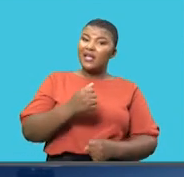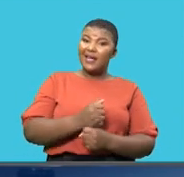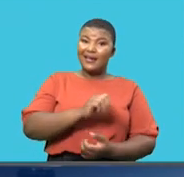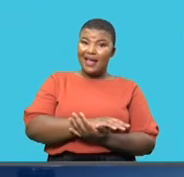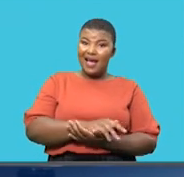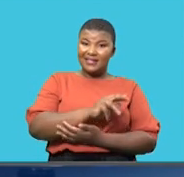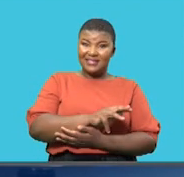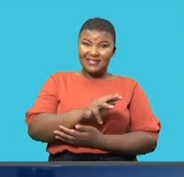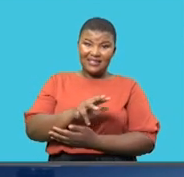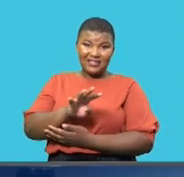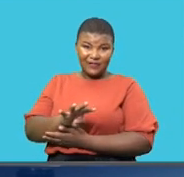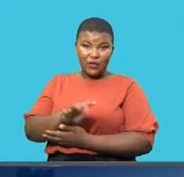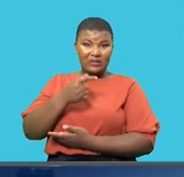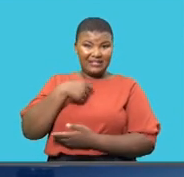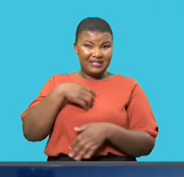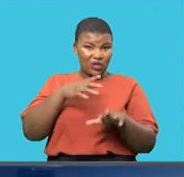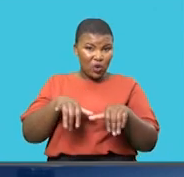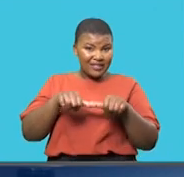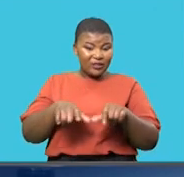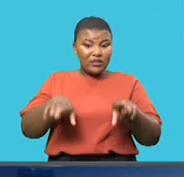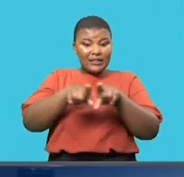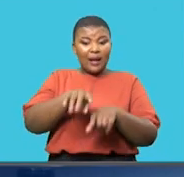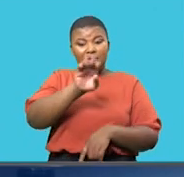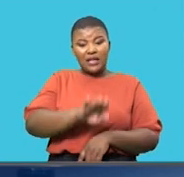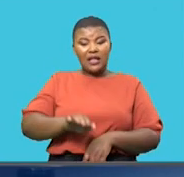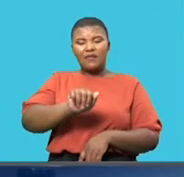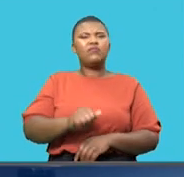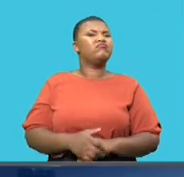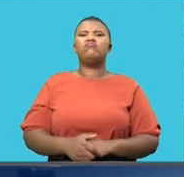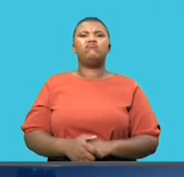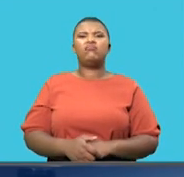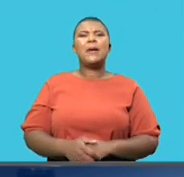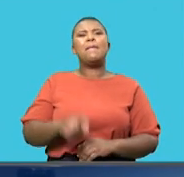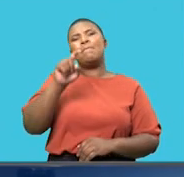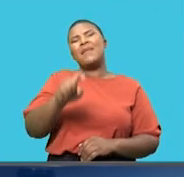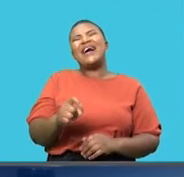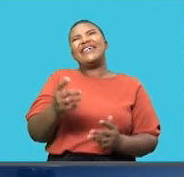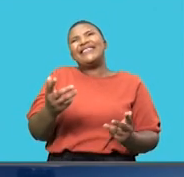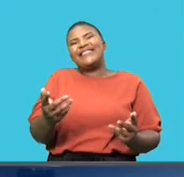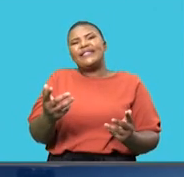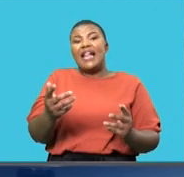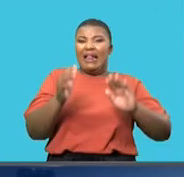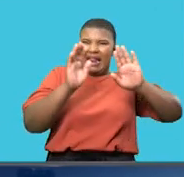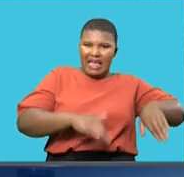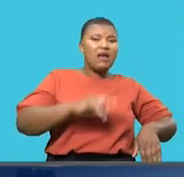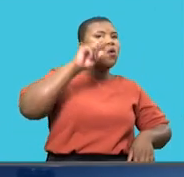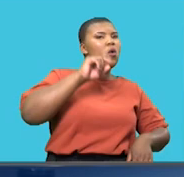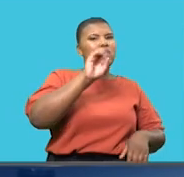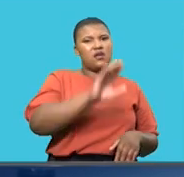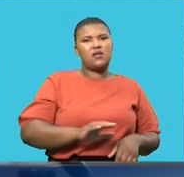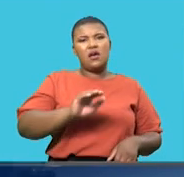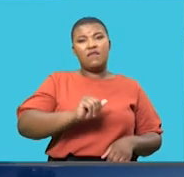1994, we're not supposed to continue with the Republic of South Africa. It was supposed to be destroyed and,